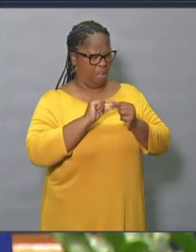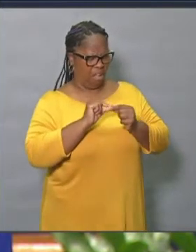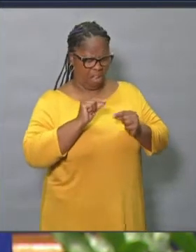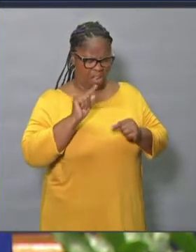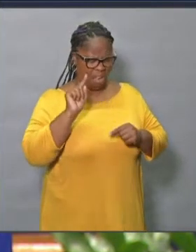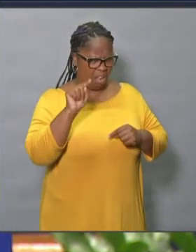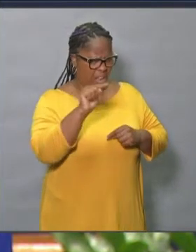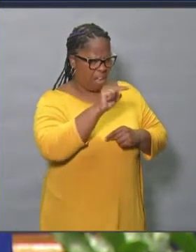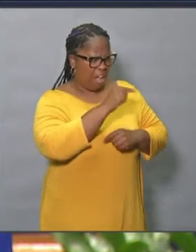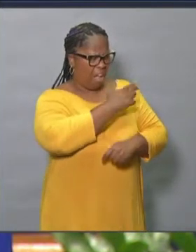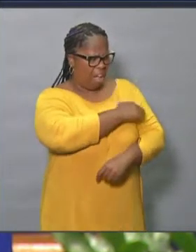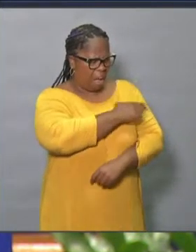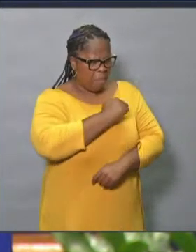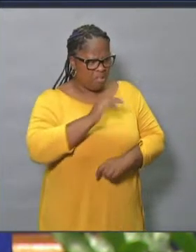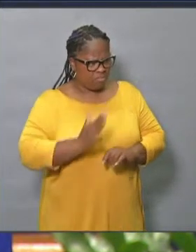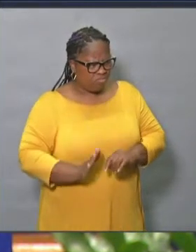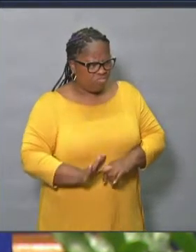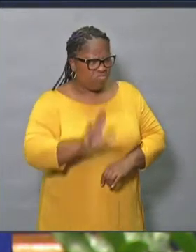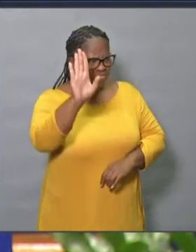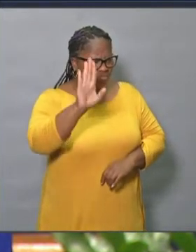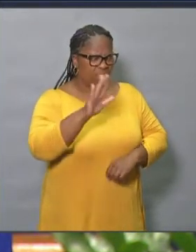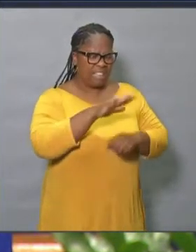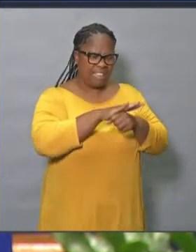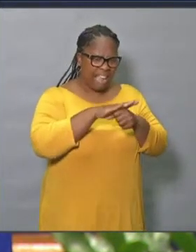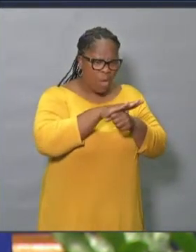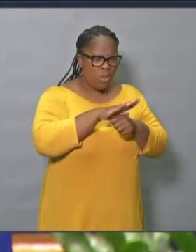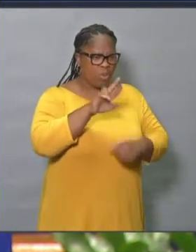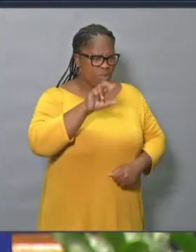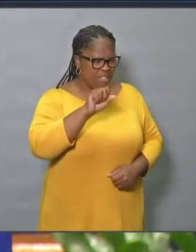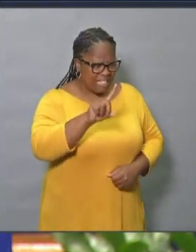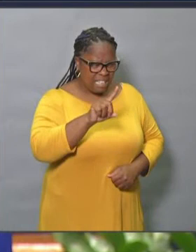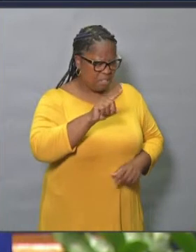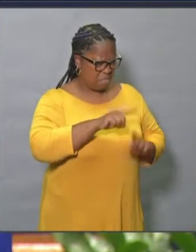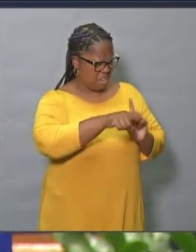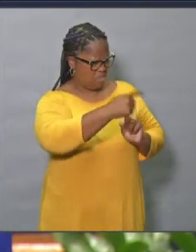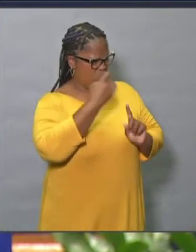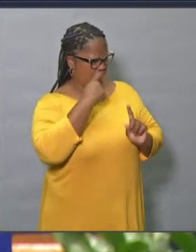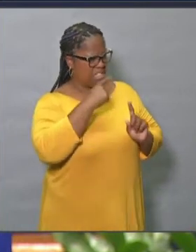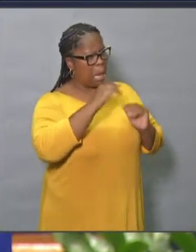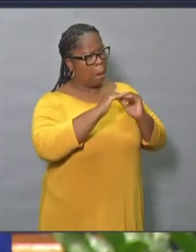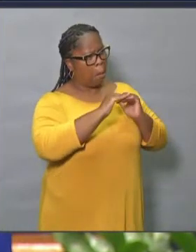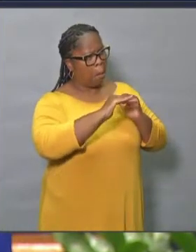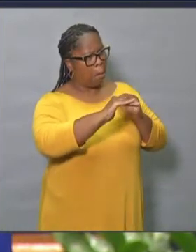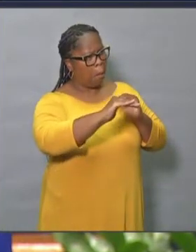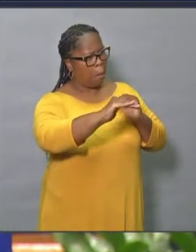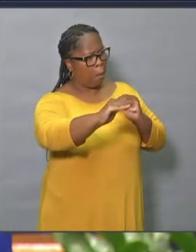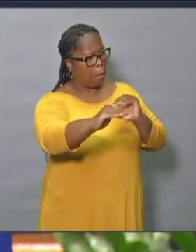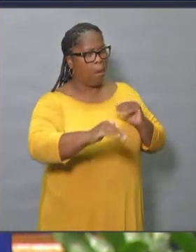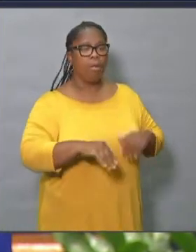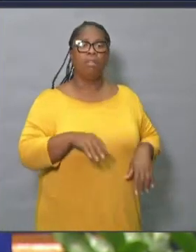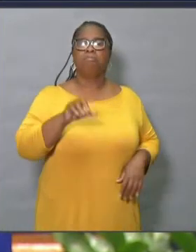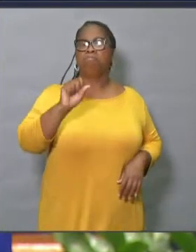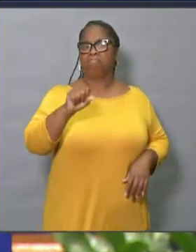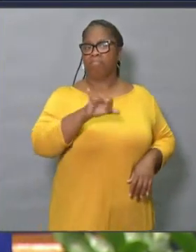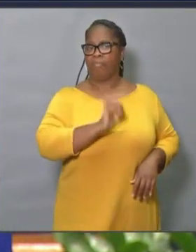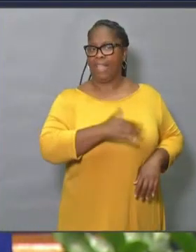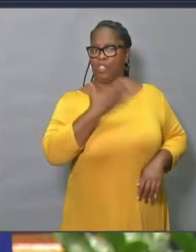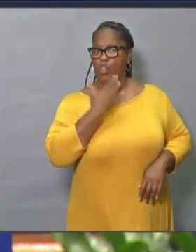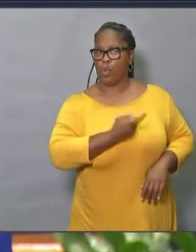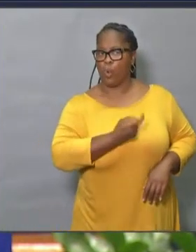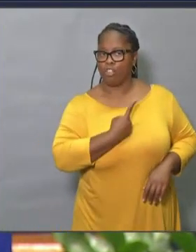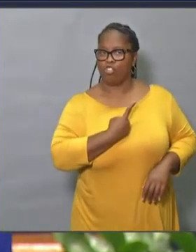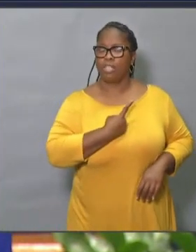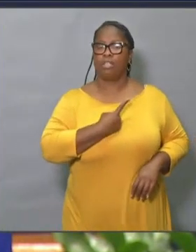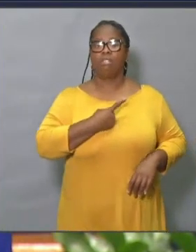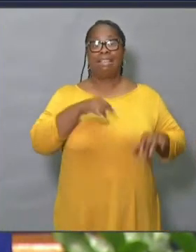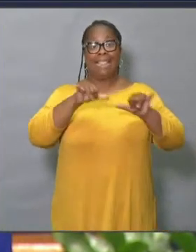hospitalizations are rising at places like County USC, but I believe you just said that they've been roughly stable. Yeah, it's a really good question. For